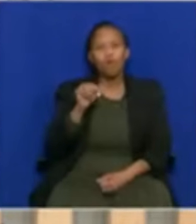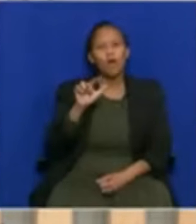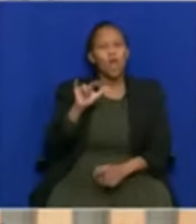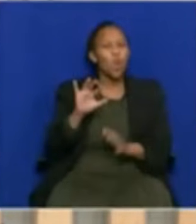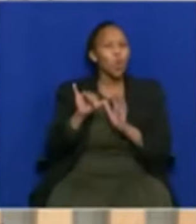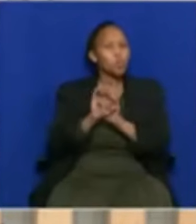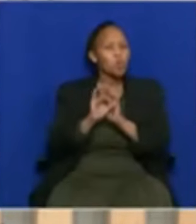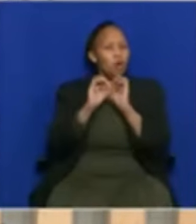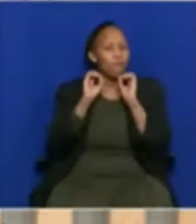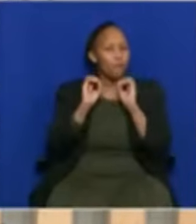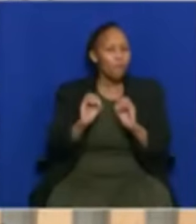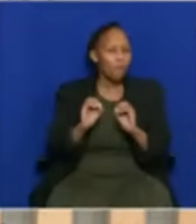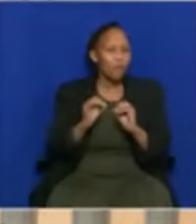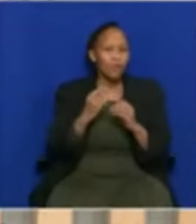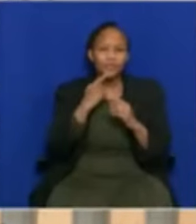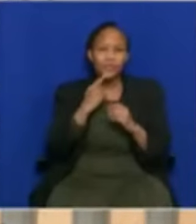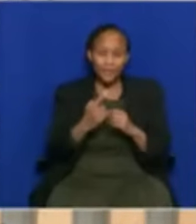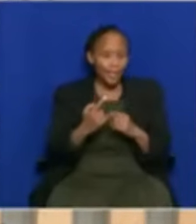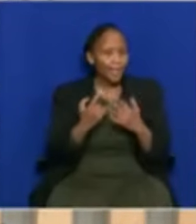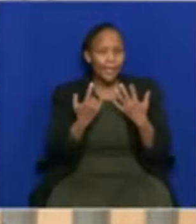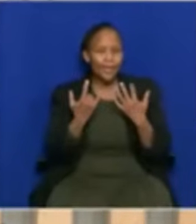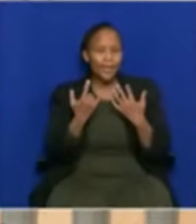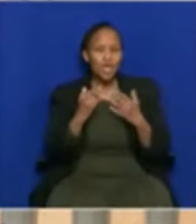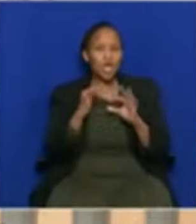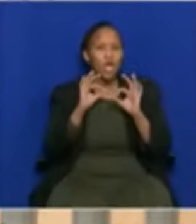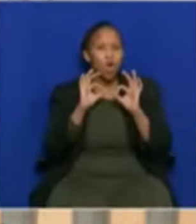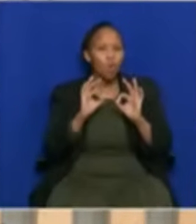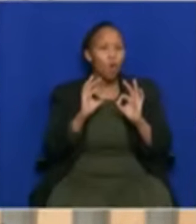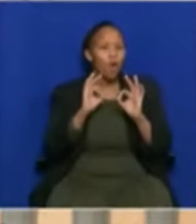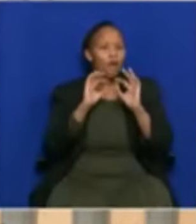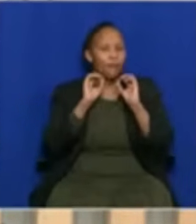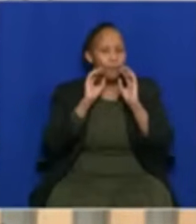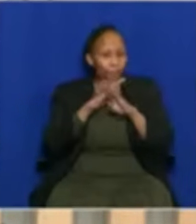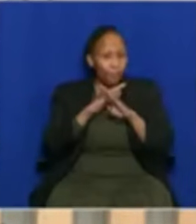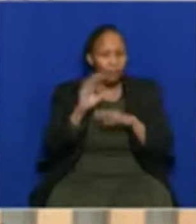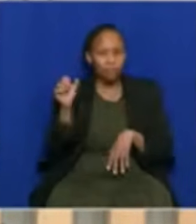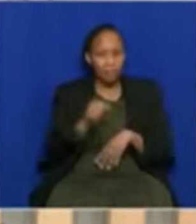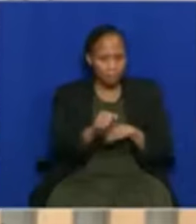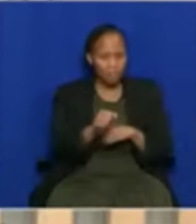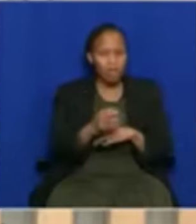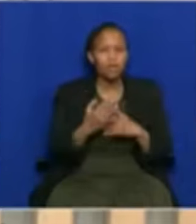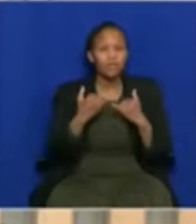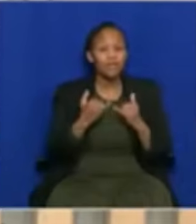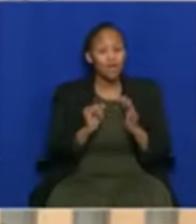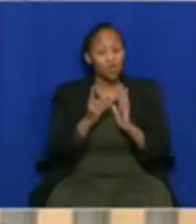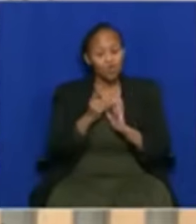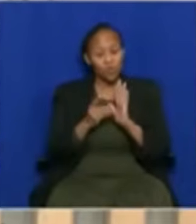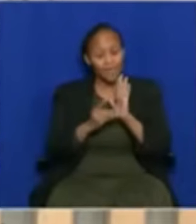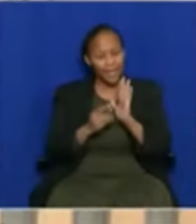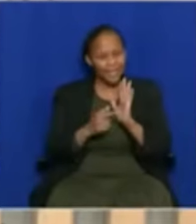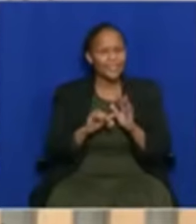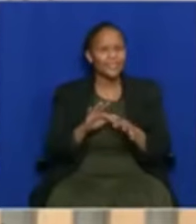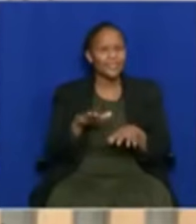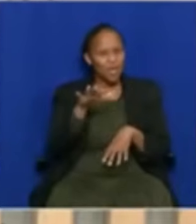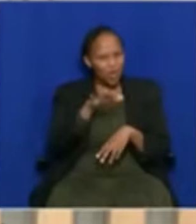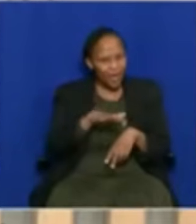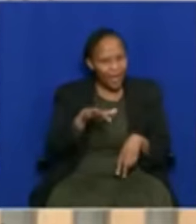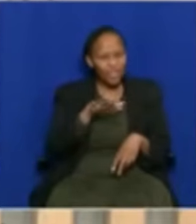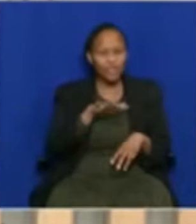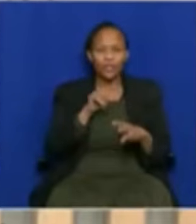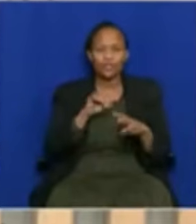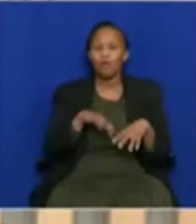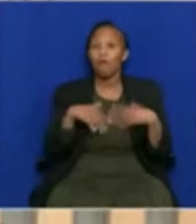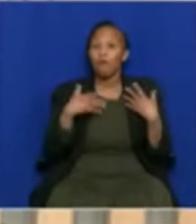appointed improperly. 3.11, no details such as dates, locations, amounts of or proof of payment are